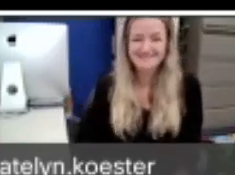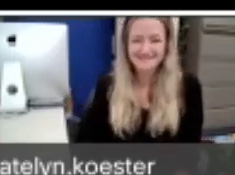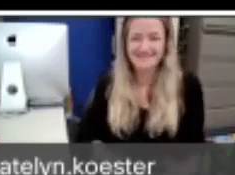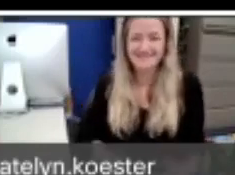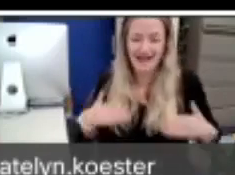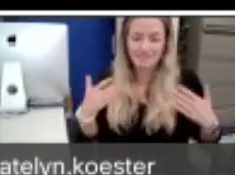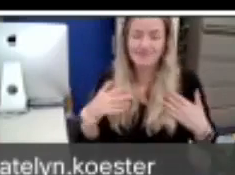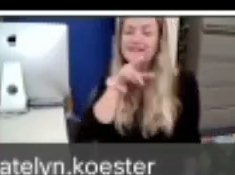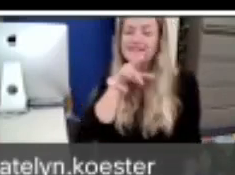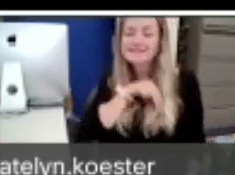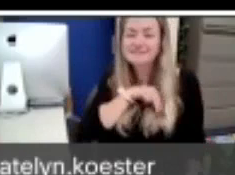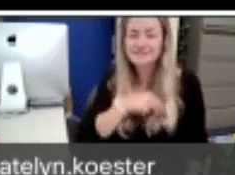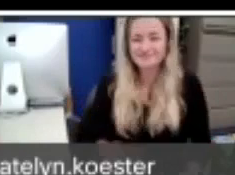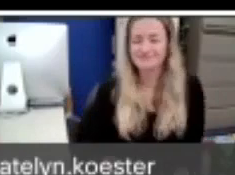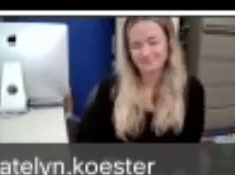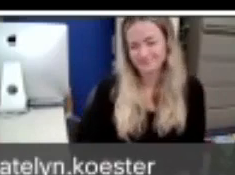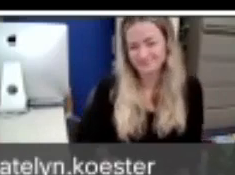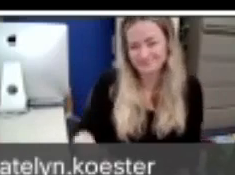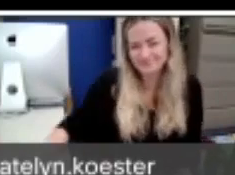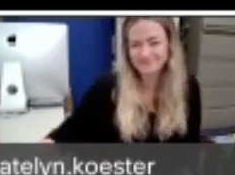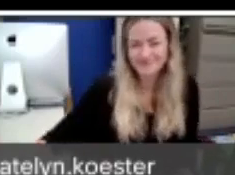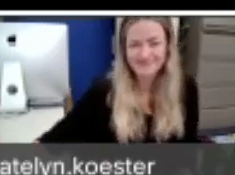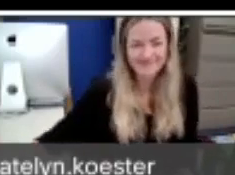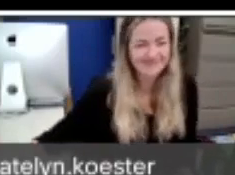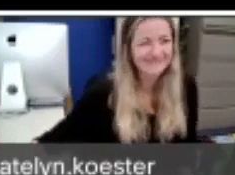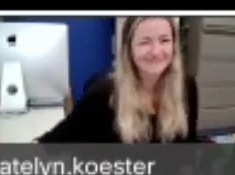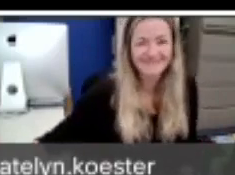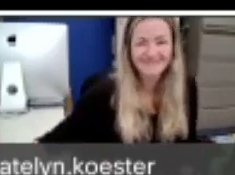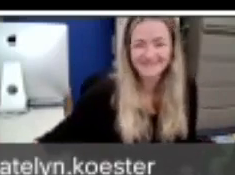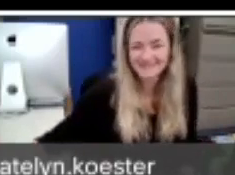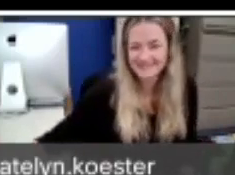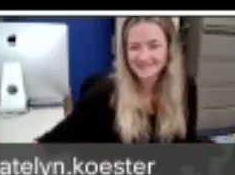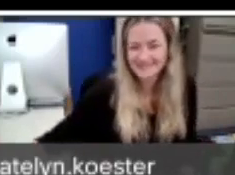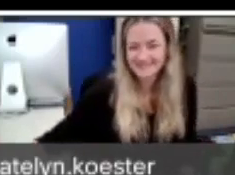goes turkey or like Thanksgiving. So happy Thanksgiving.